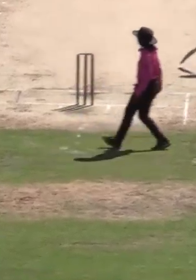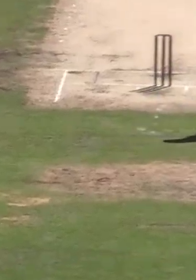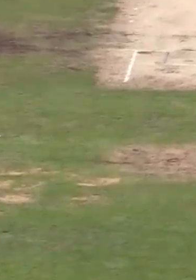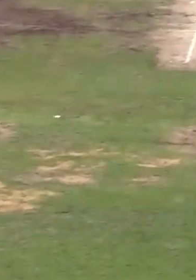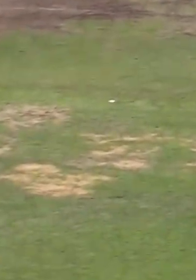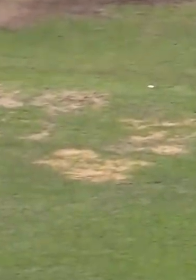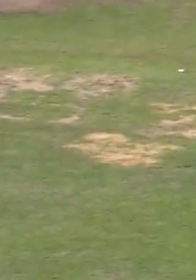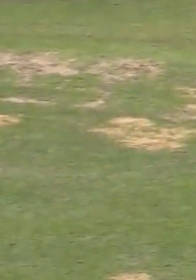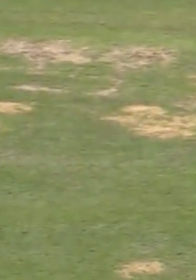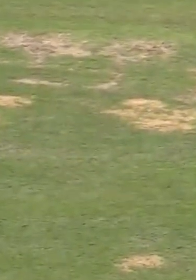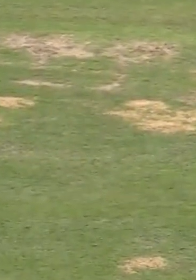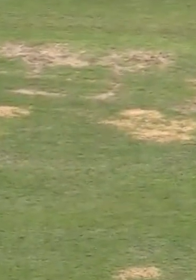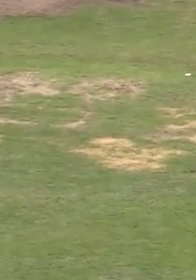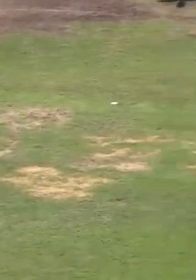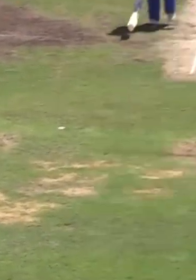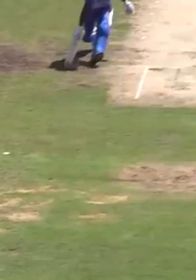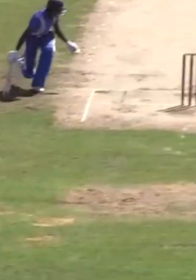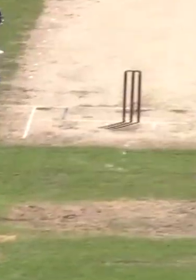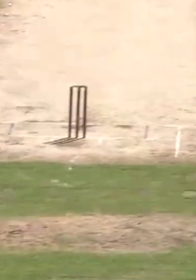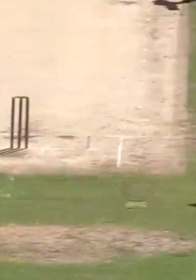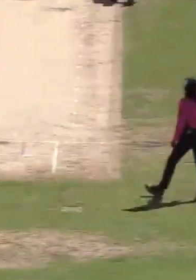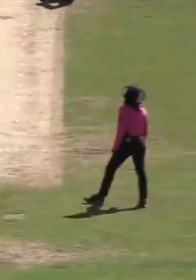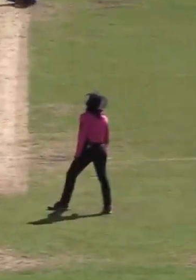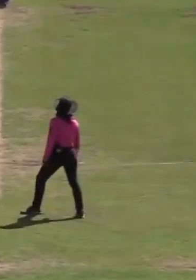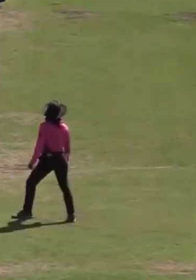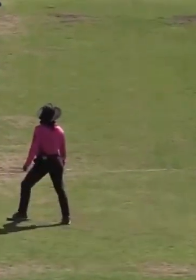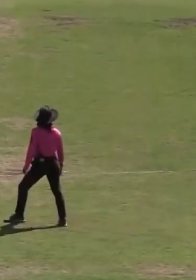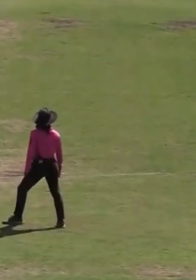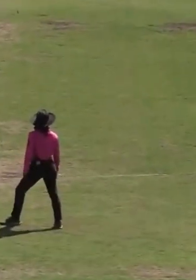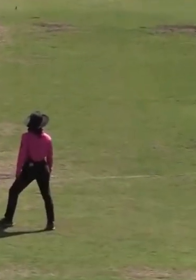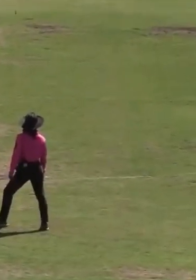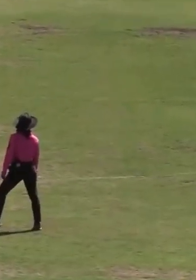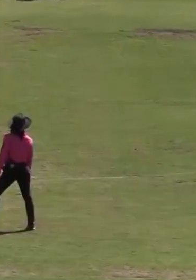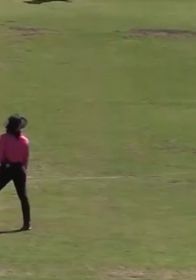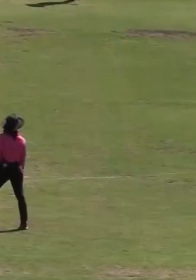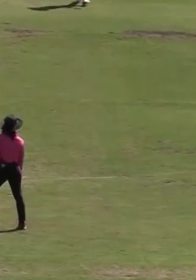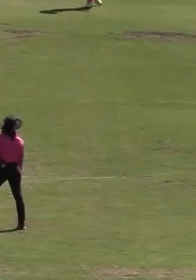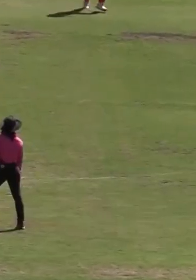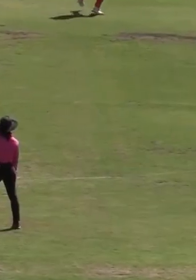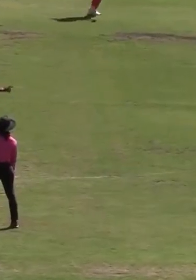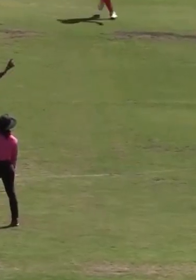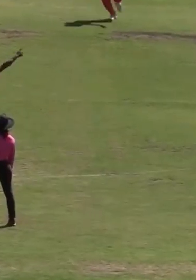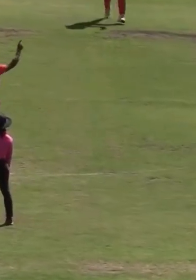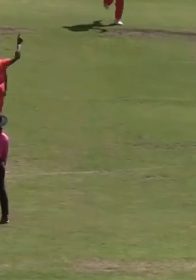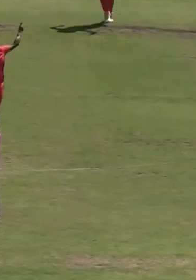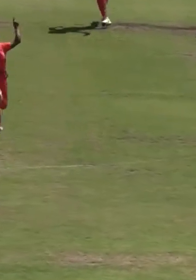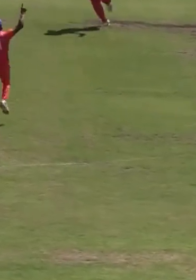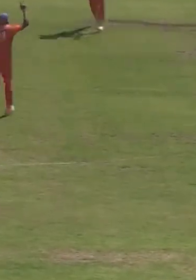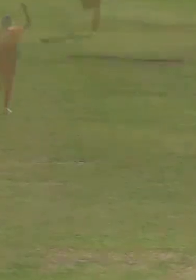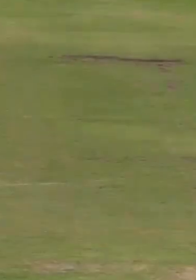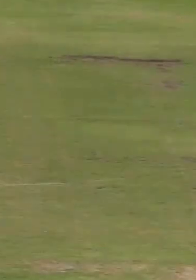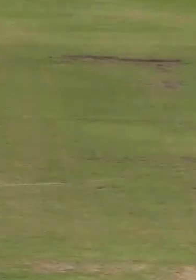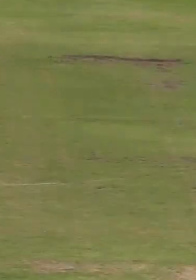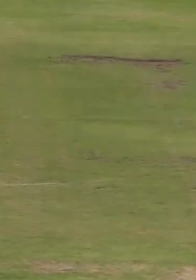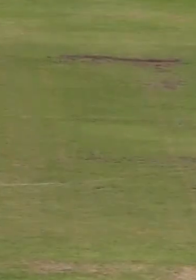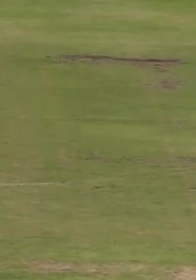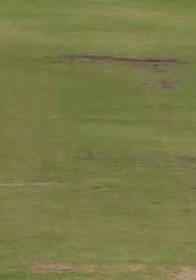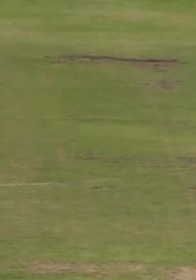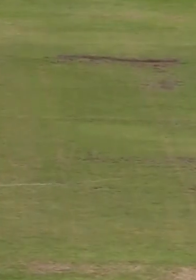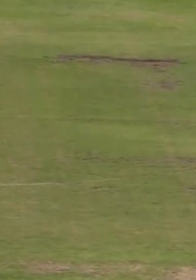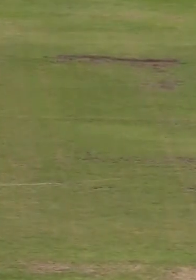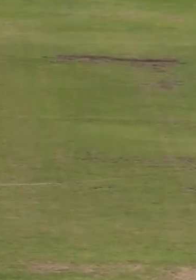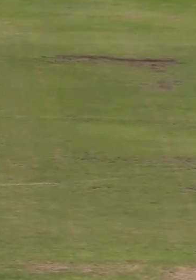was out quickly. They opted for a single. That's gone. Lodge 3 down. The wickets were